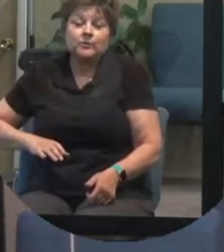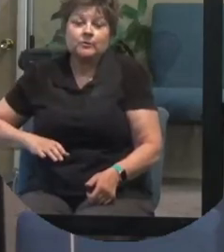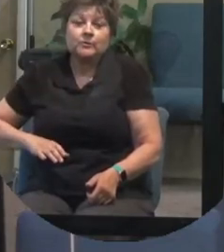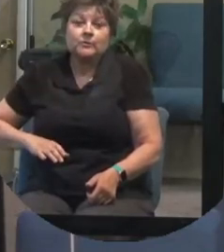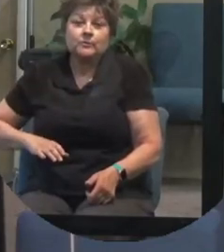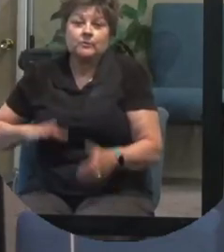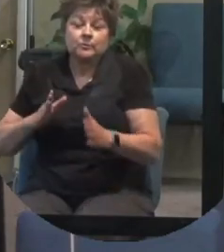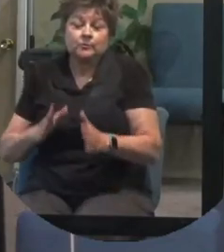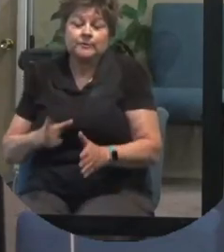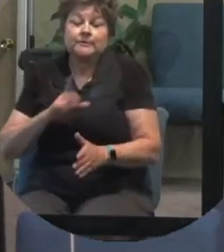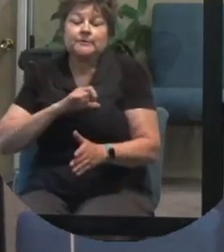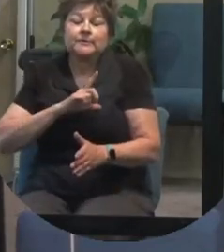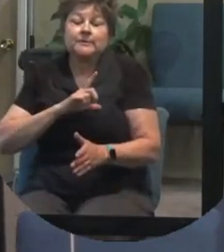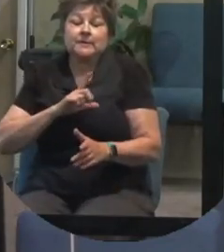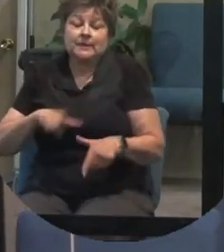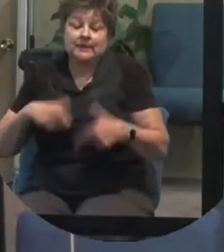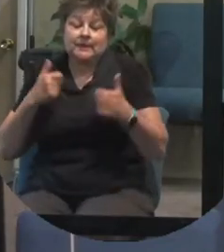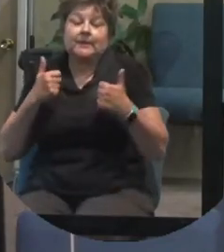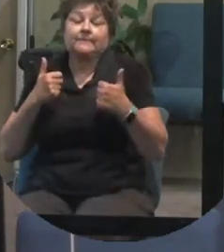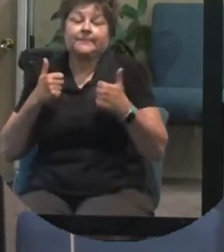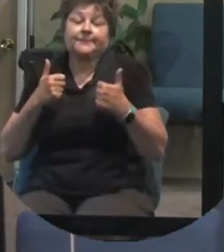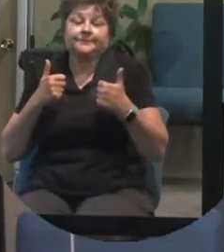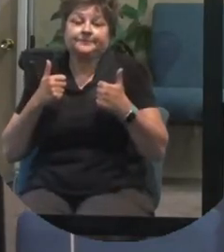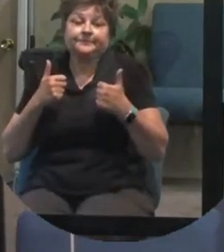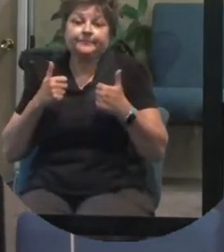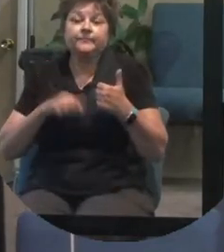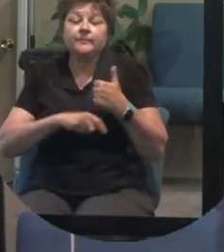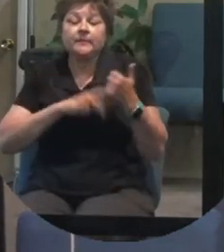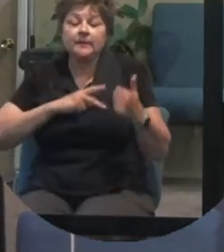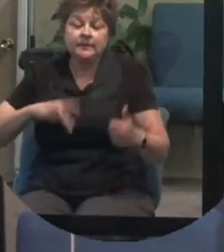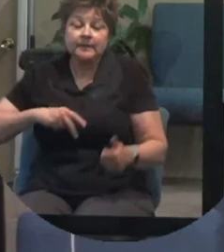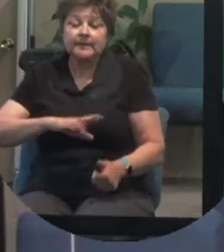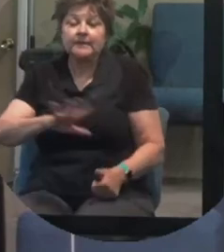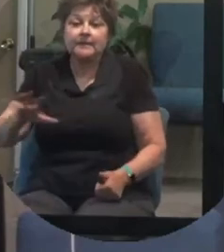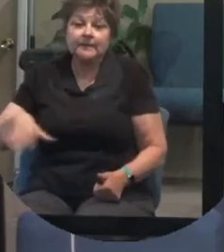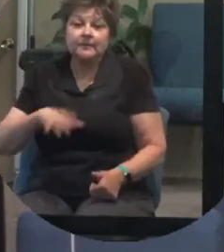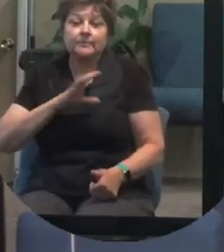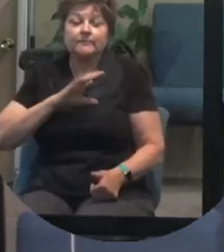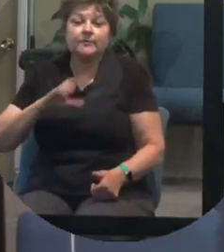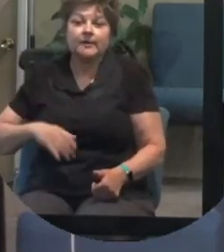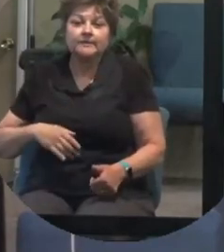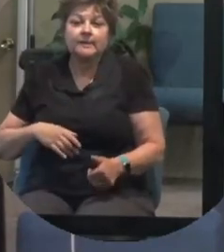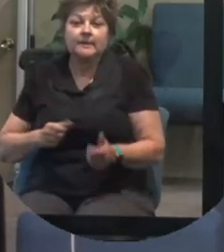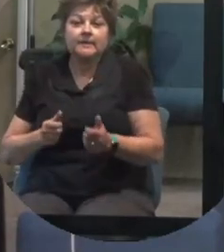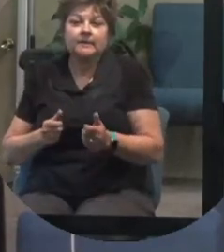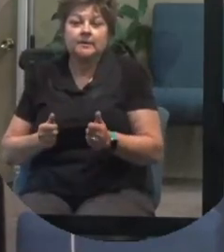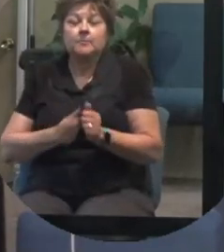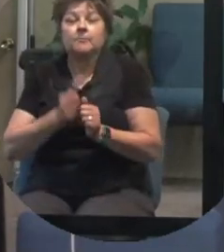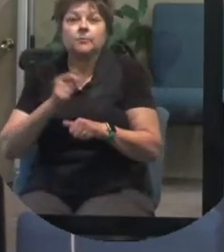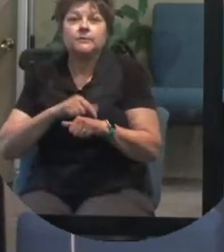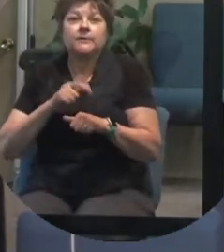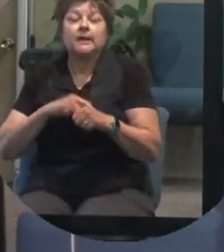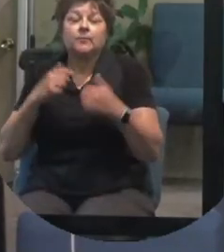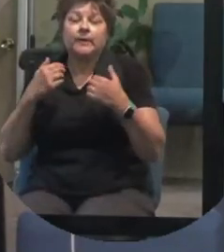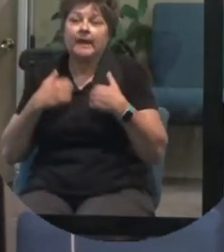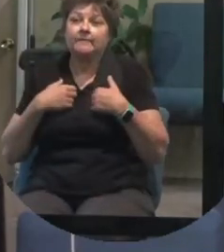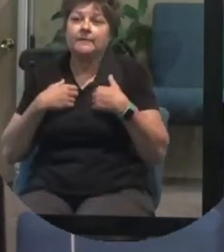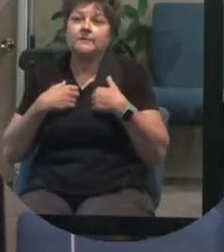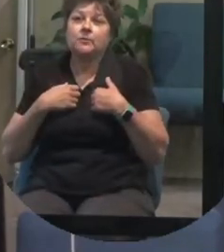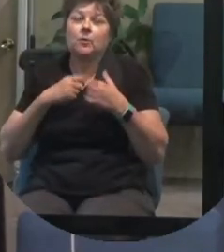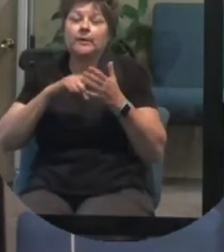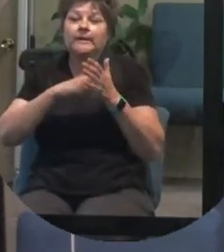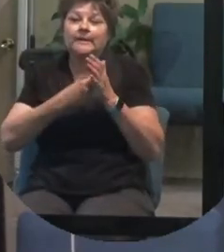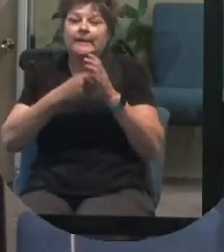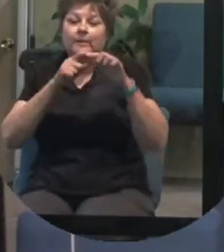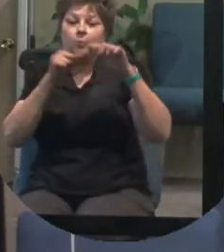Christ. And oftentimes, we have this whole key ring full of ideas, ideologies, upbringings,